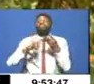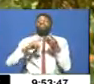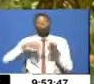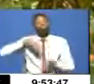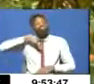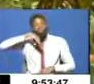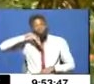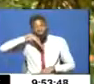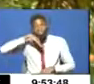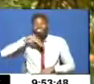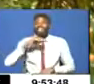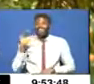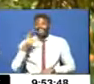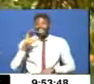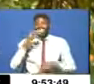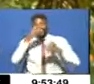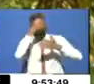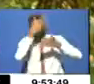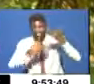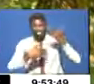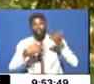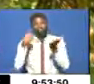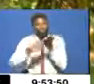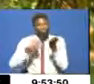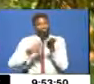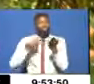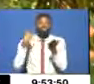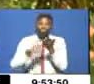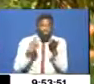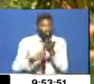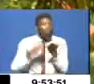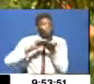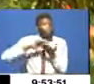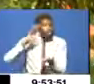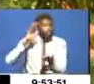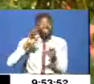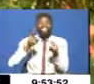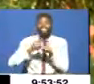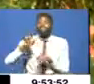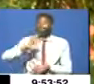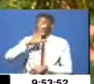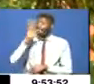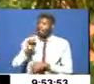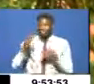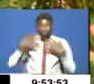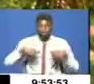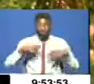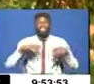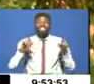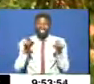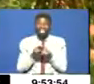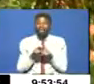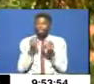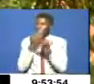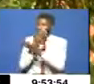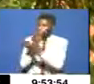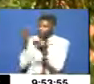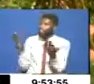My clientele was all Muzungu. Of course, Africans had taken over some of